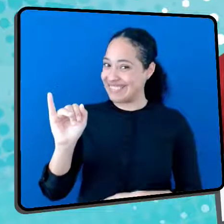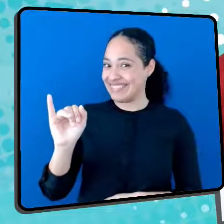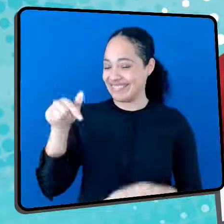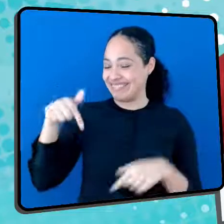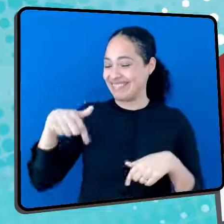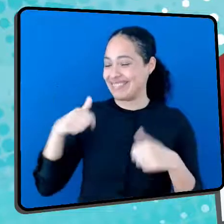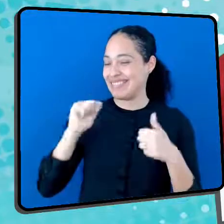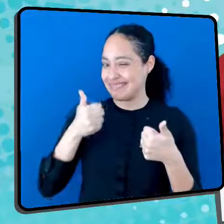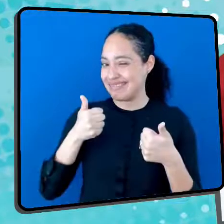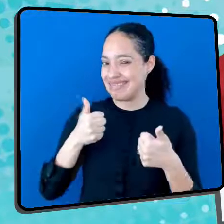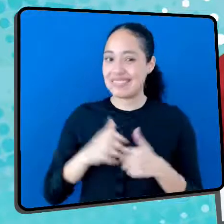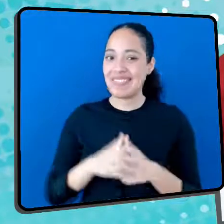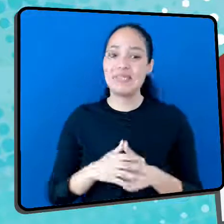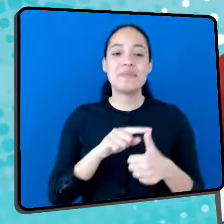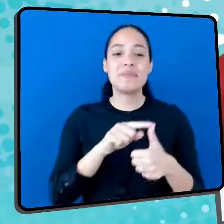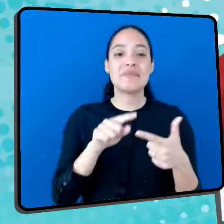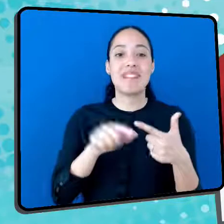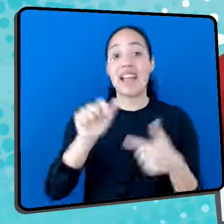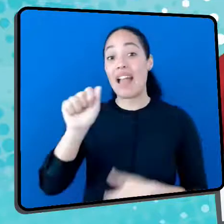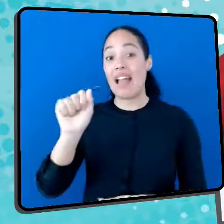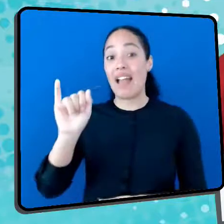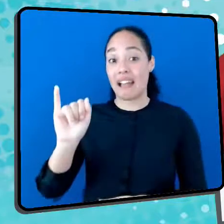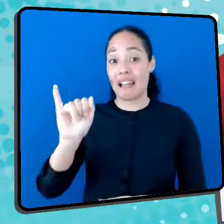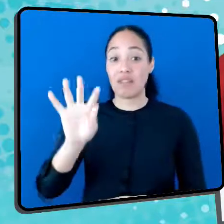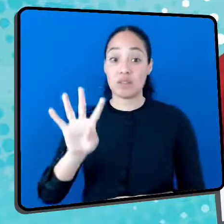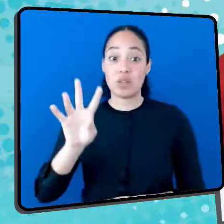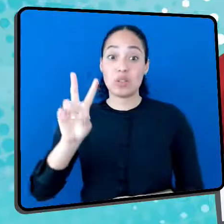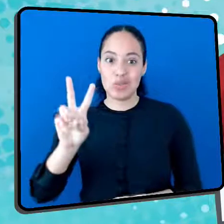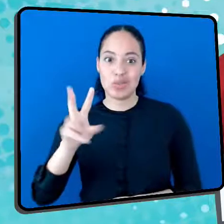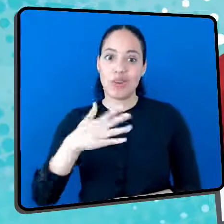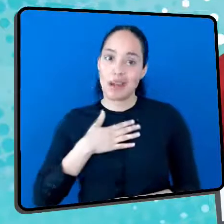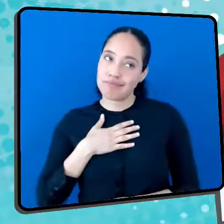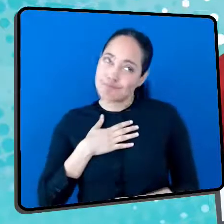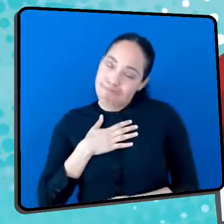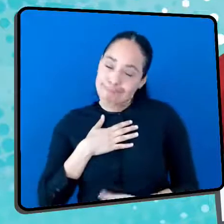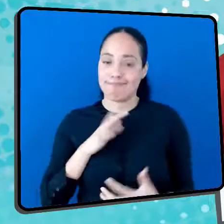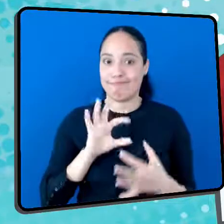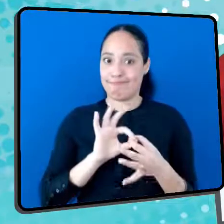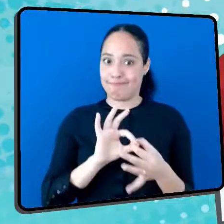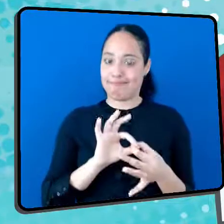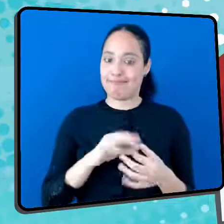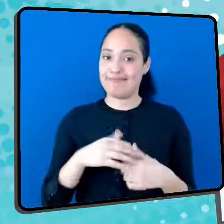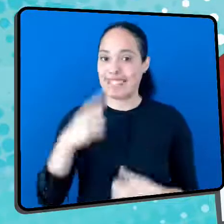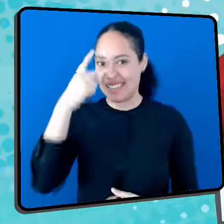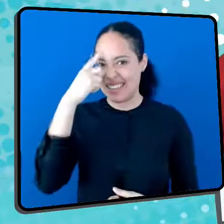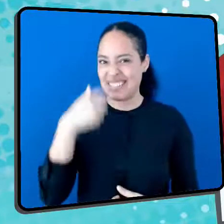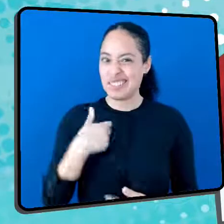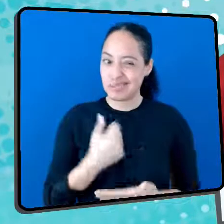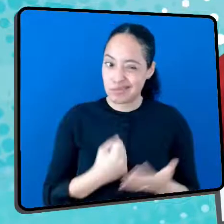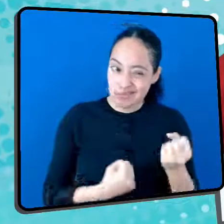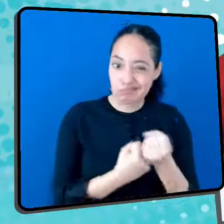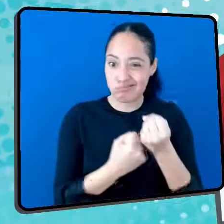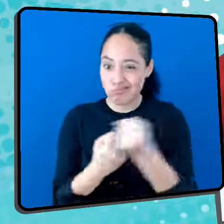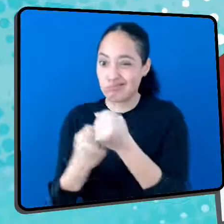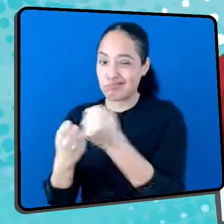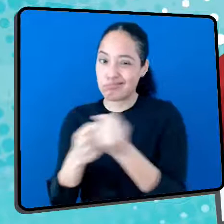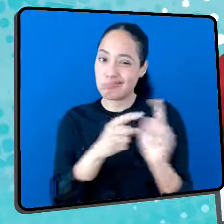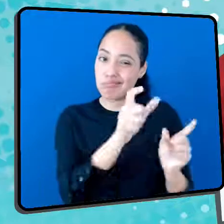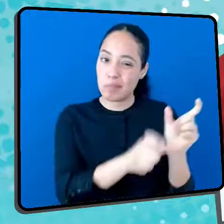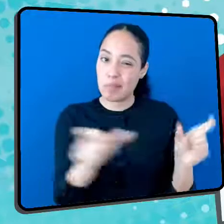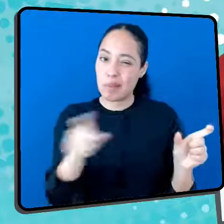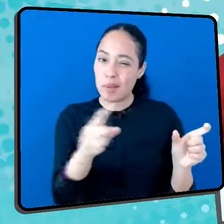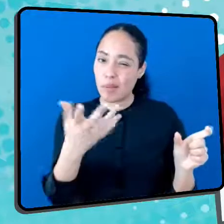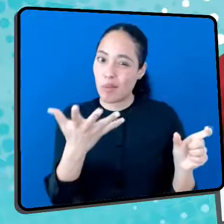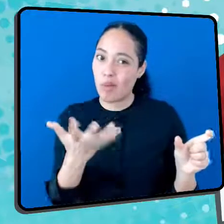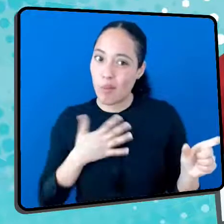very useful to those who want to learn AI, and global AI community events. That is these